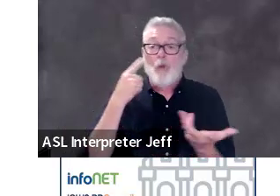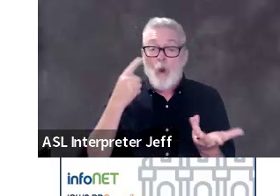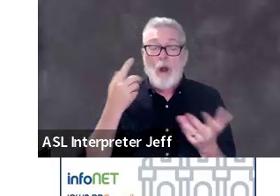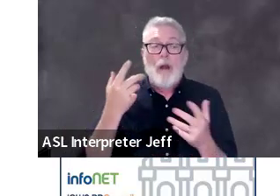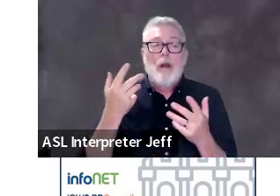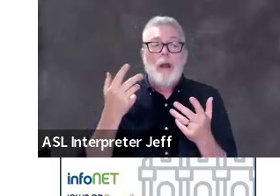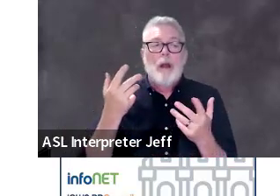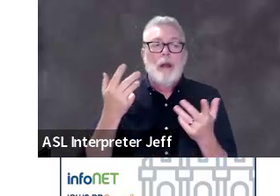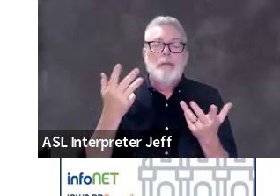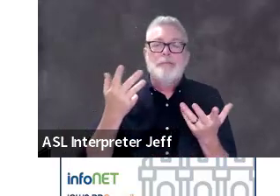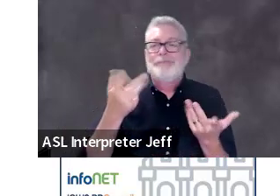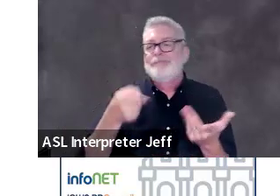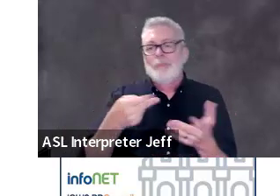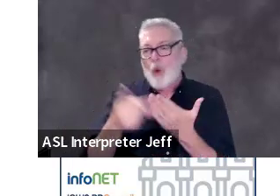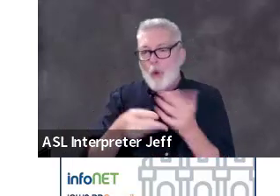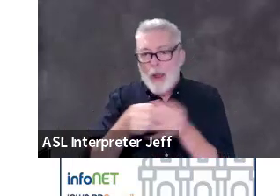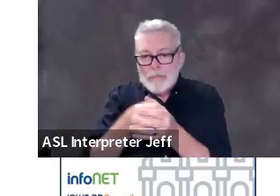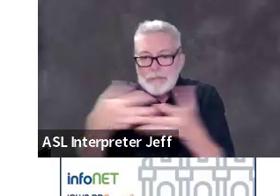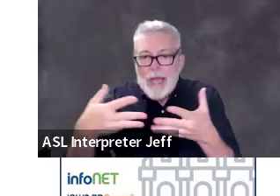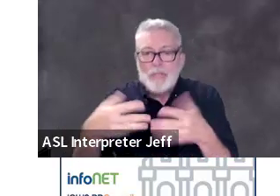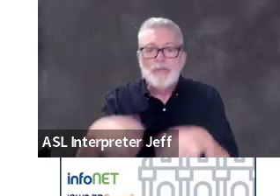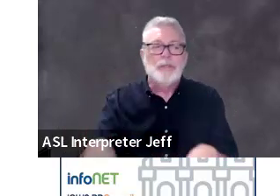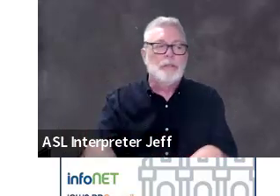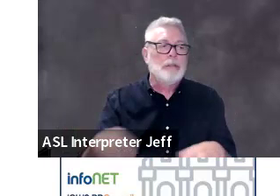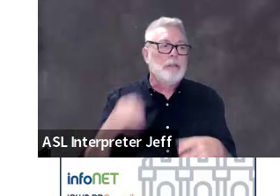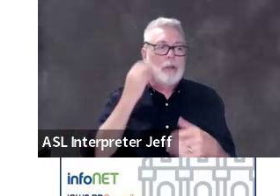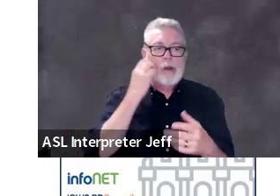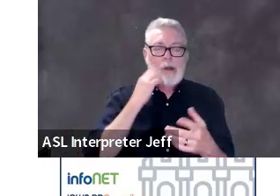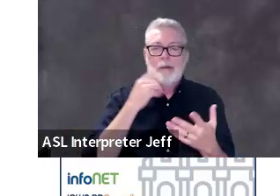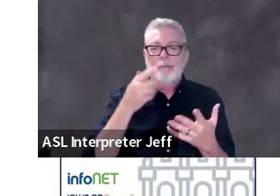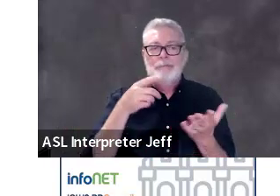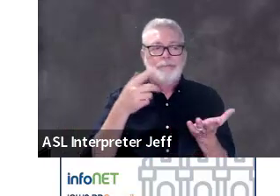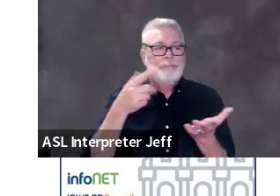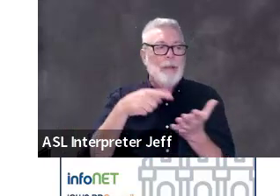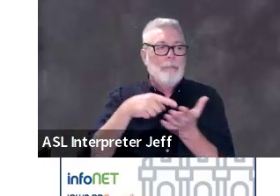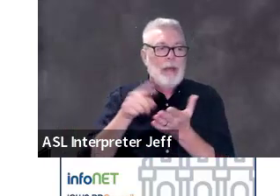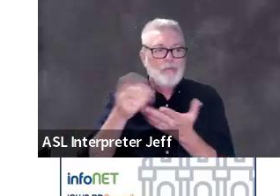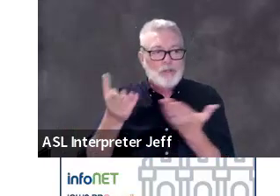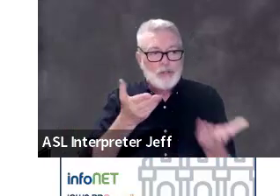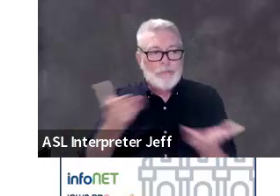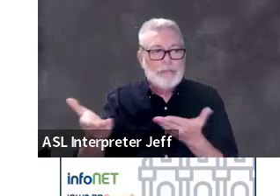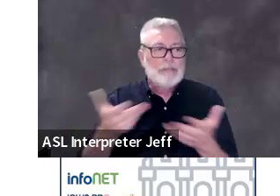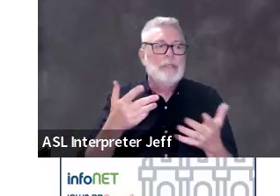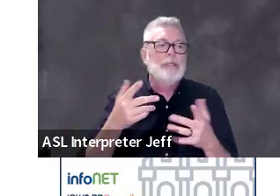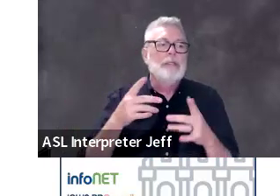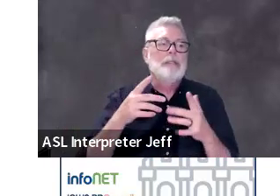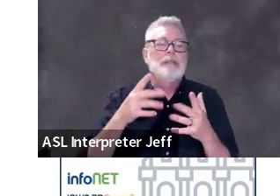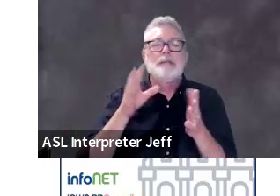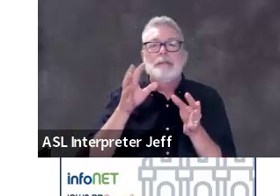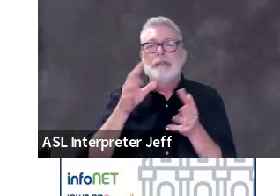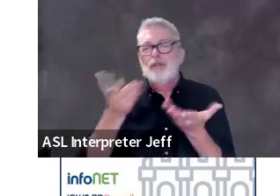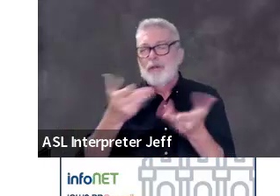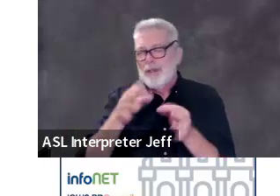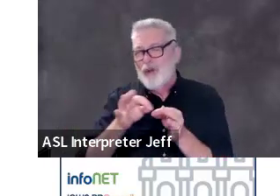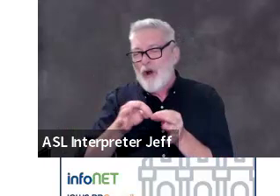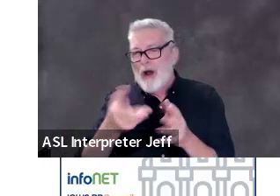just growth in the program with people, or the number of services, or the cost of services.